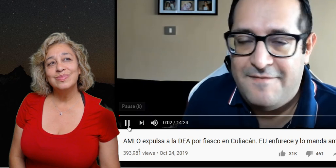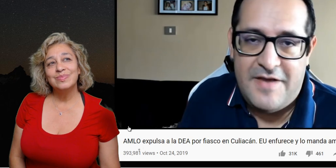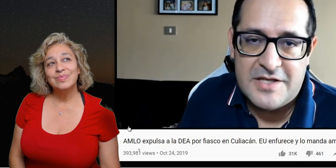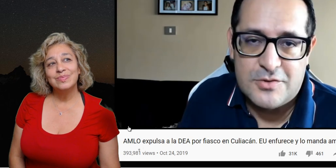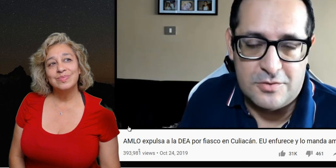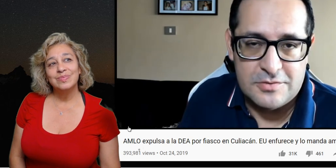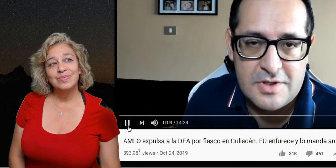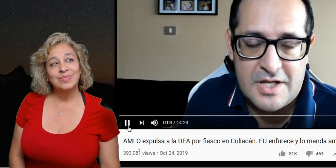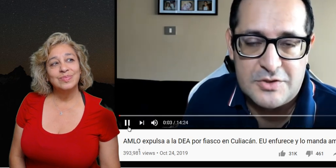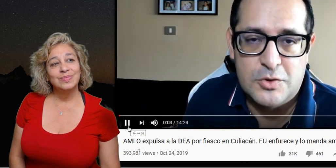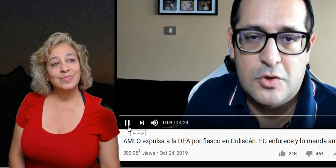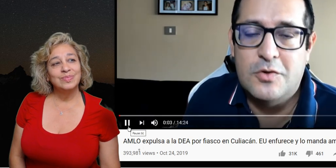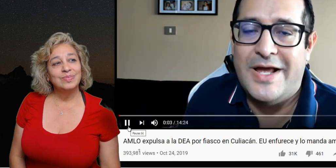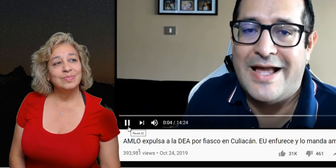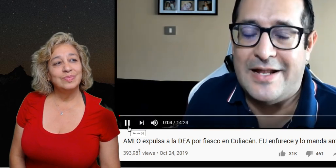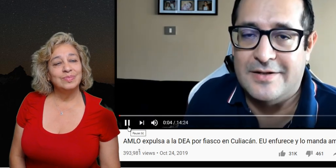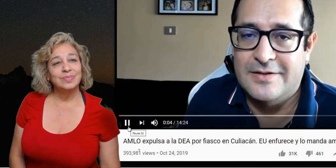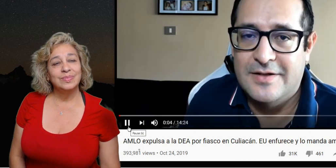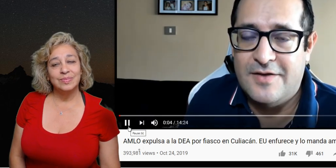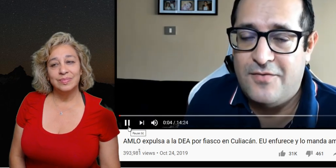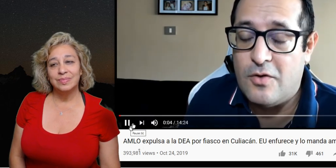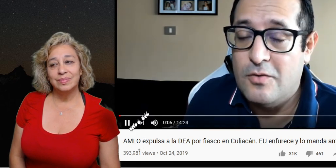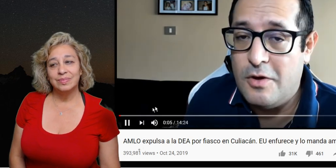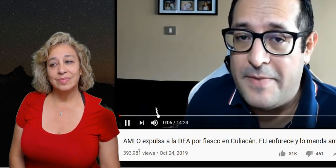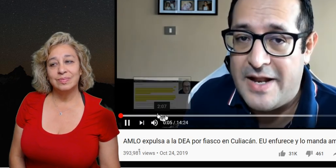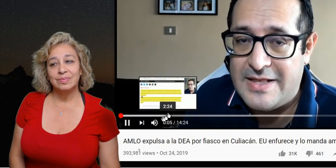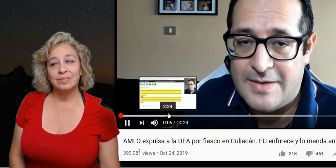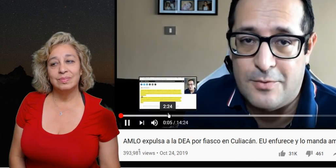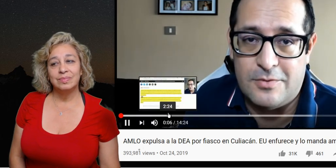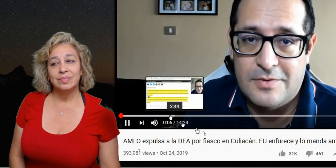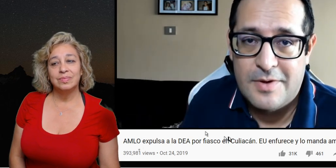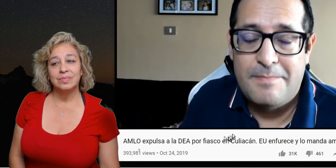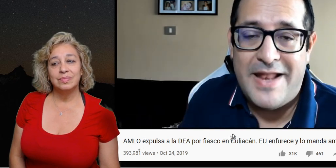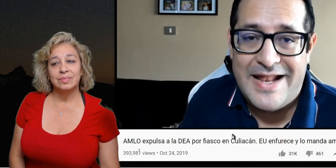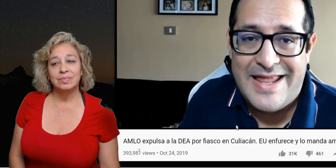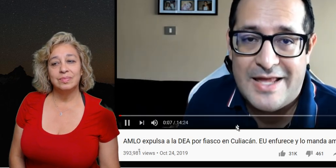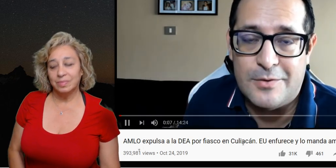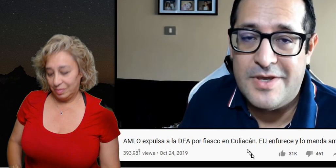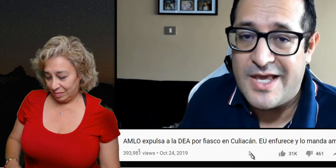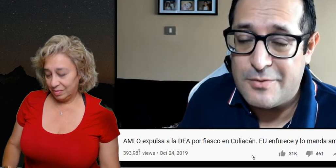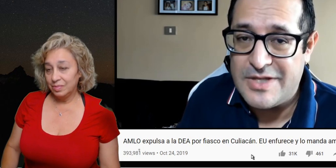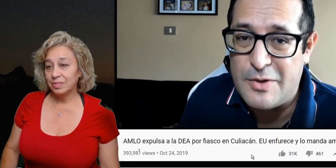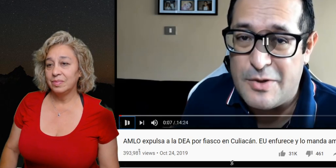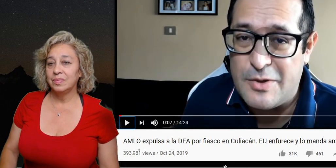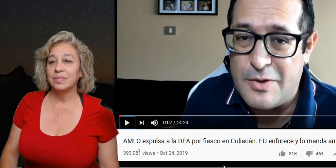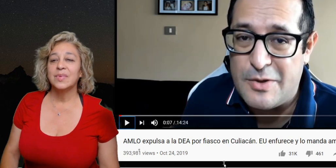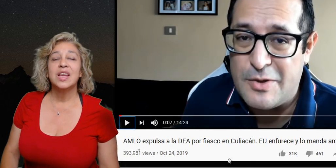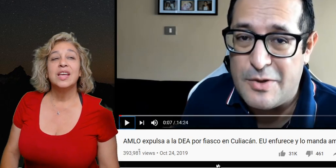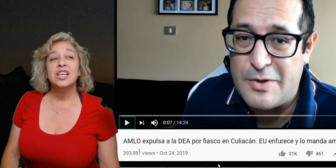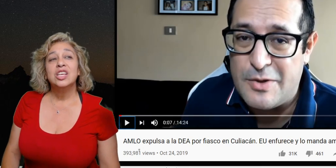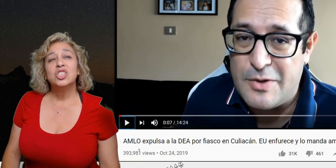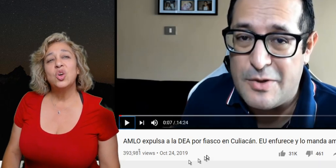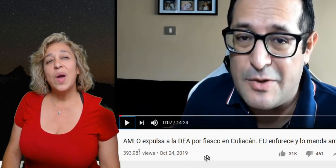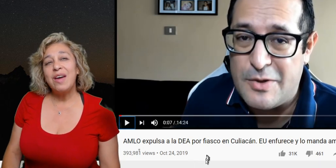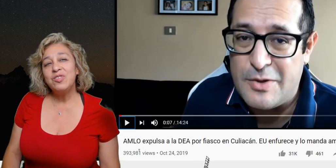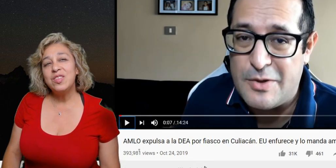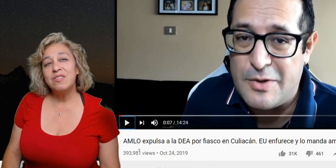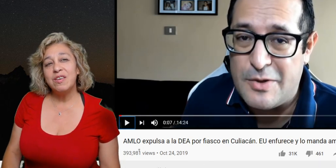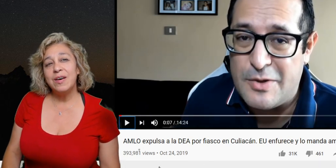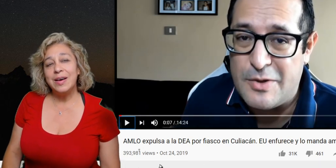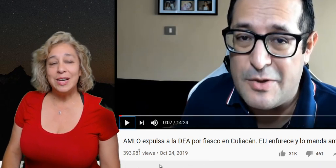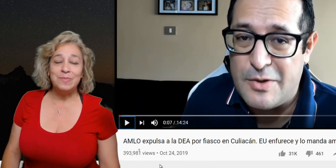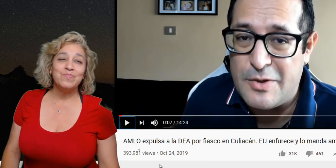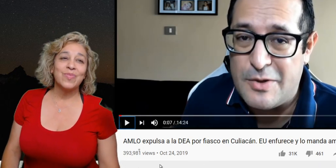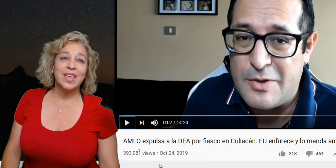Ante el fiasco que resultó Culiacán, que fue un operativo planeado y ejecutado por... So after